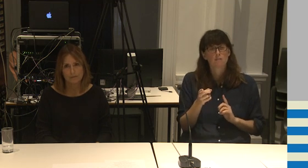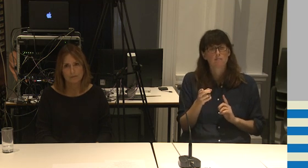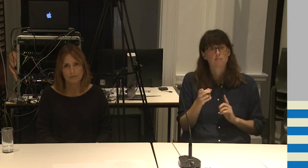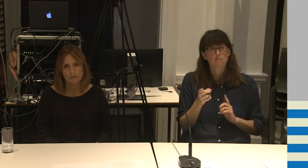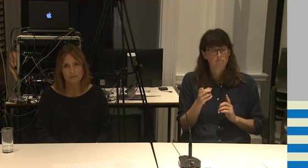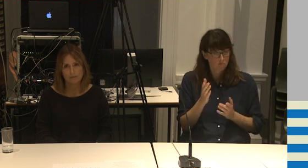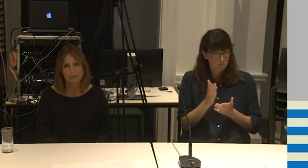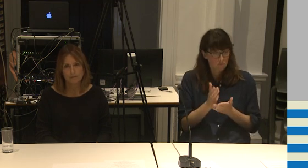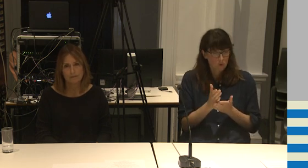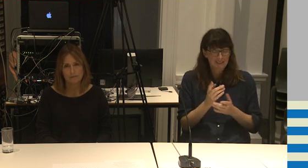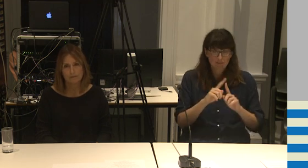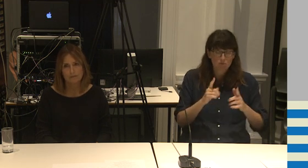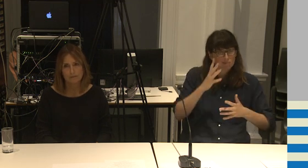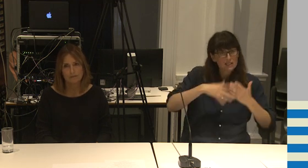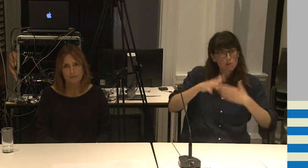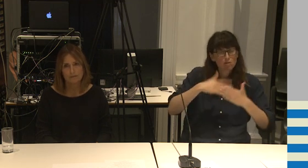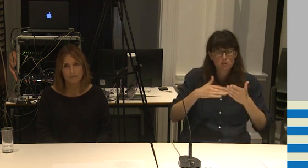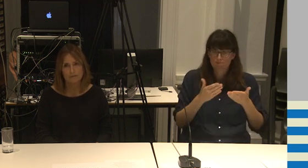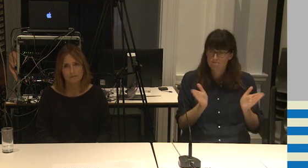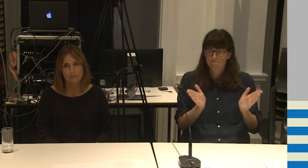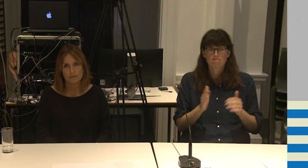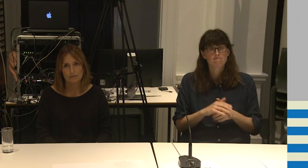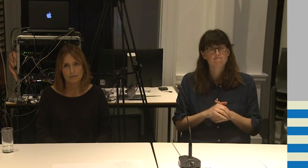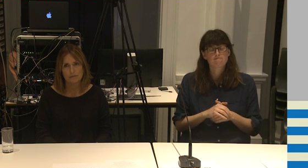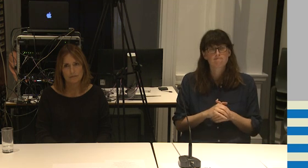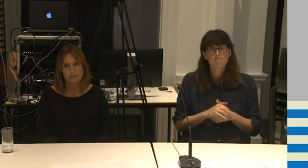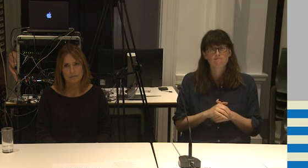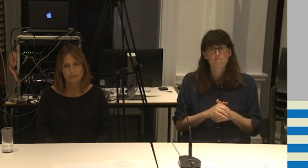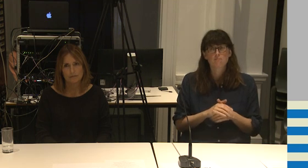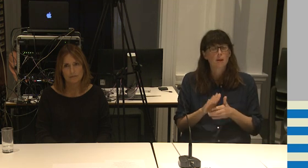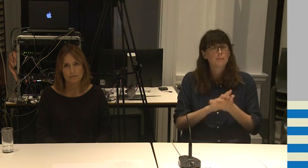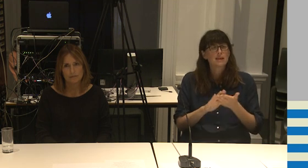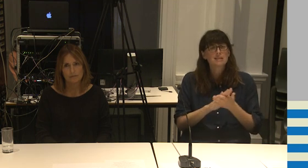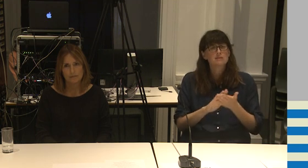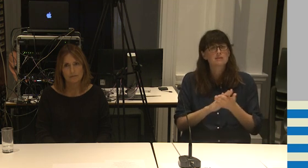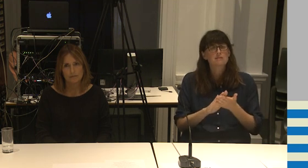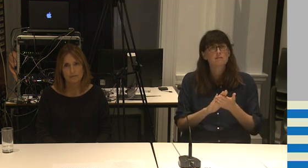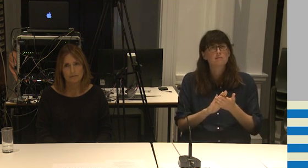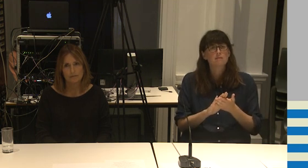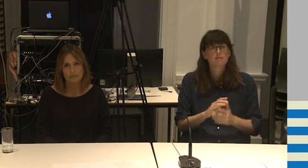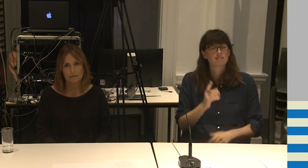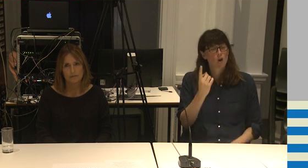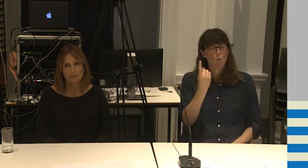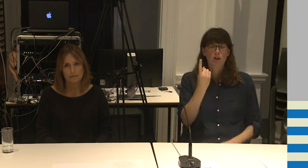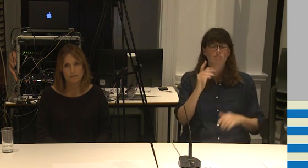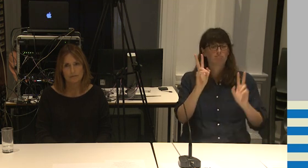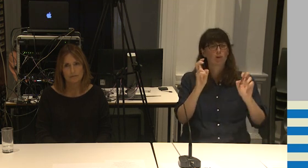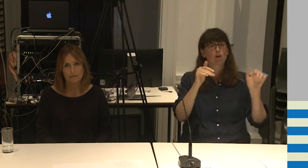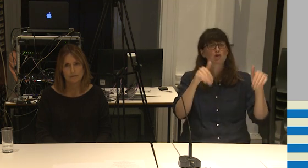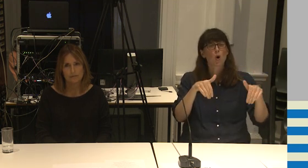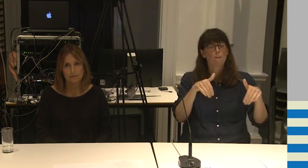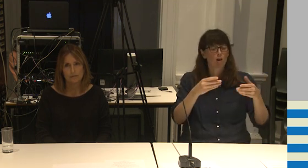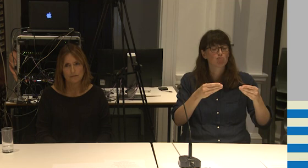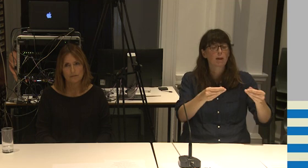extraordinarily divergent experiences. And so, I think there is no kind of a one-shot remedy from